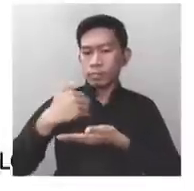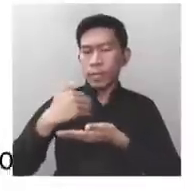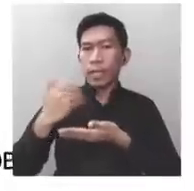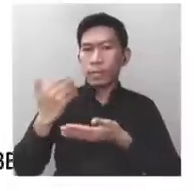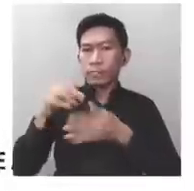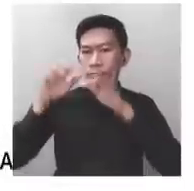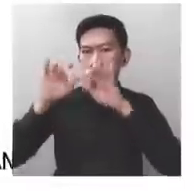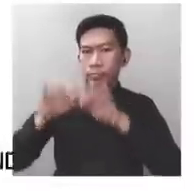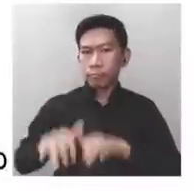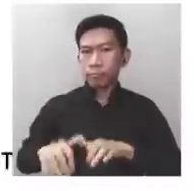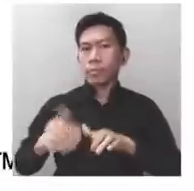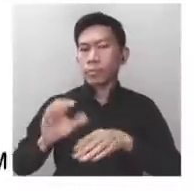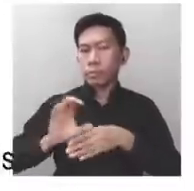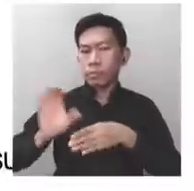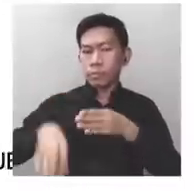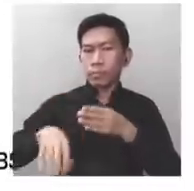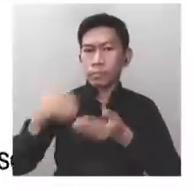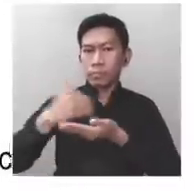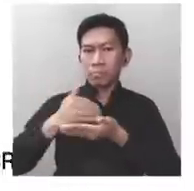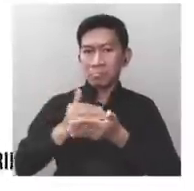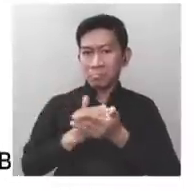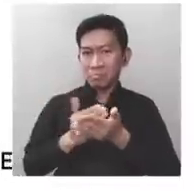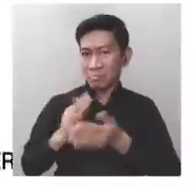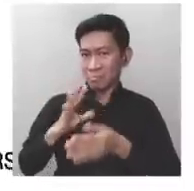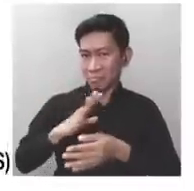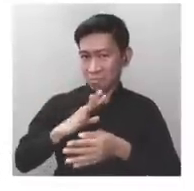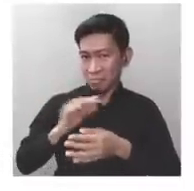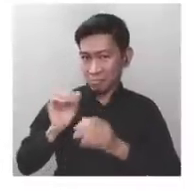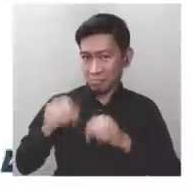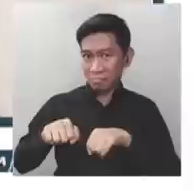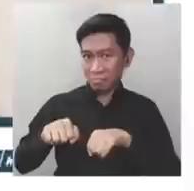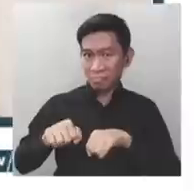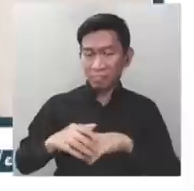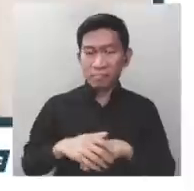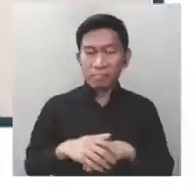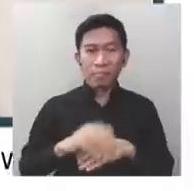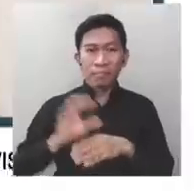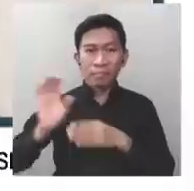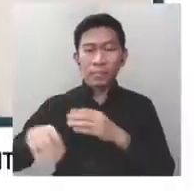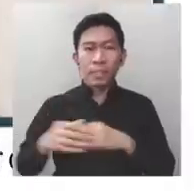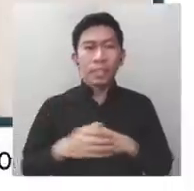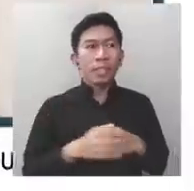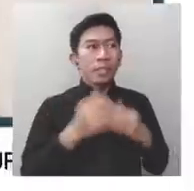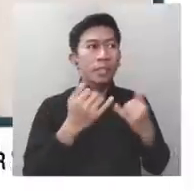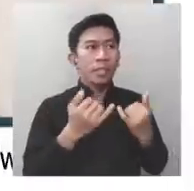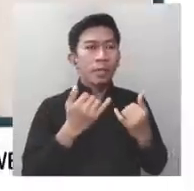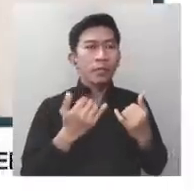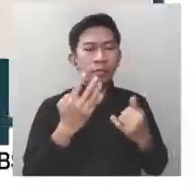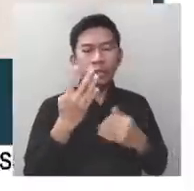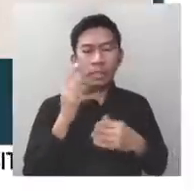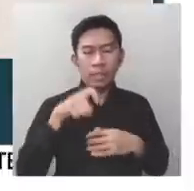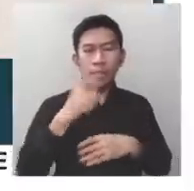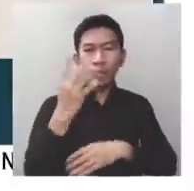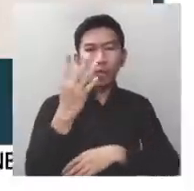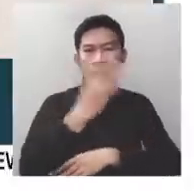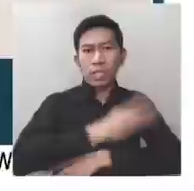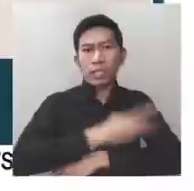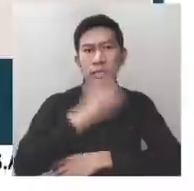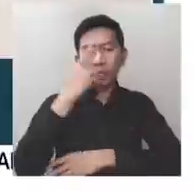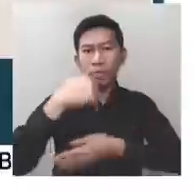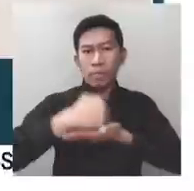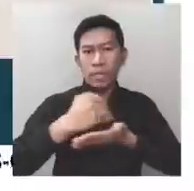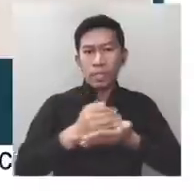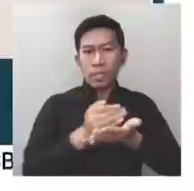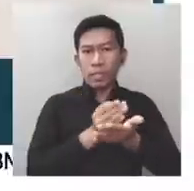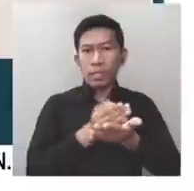point? Well, at this point, we need about 4 more days for the budget briefings before we begin plenary